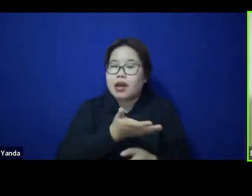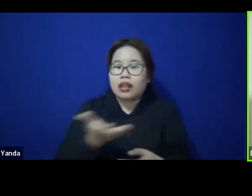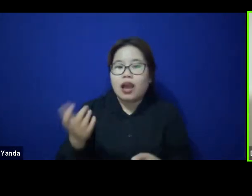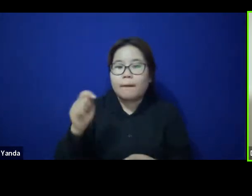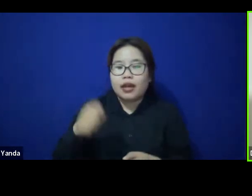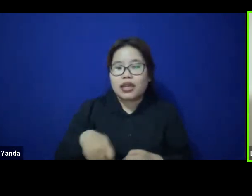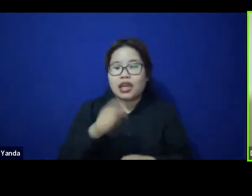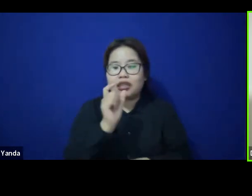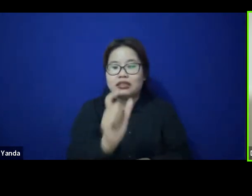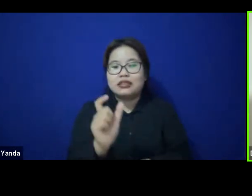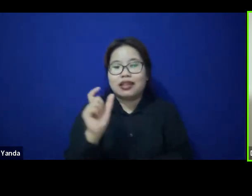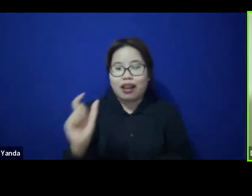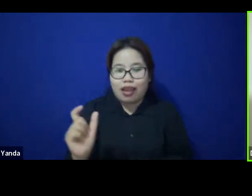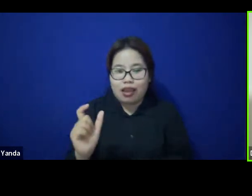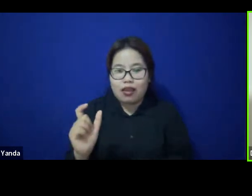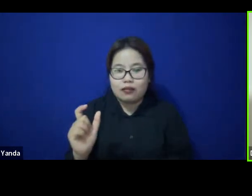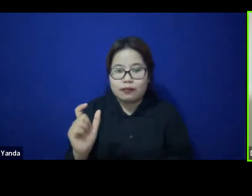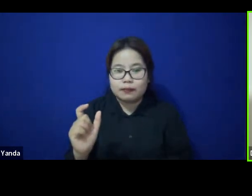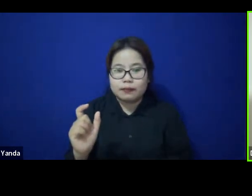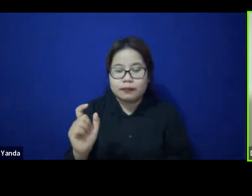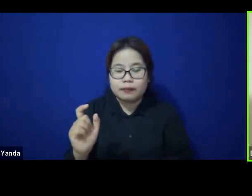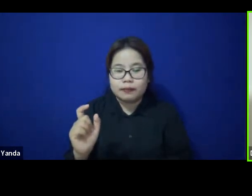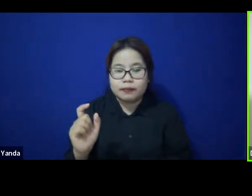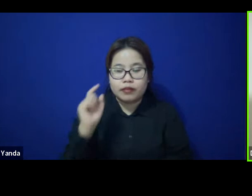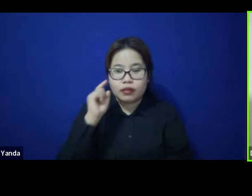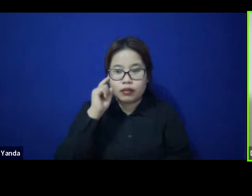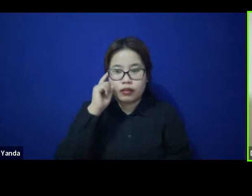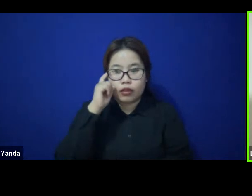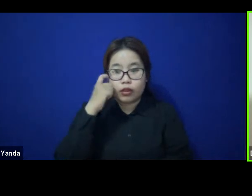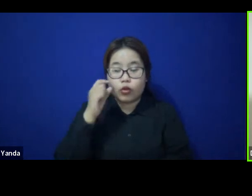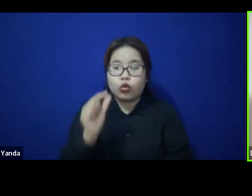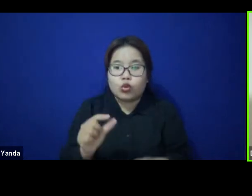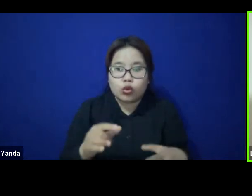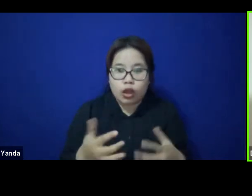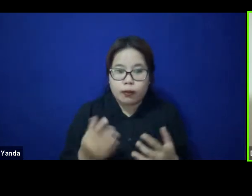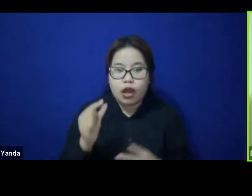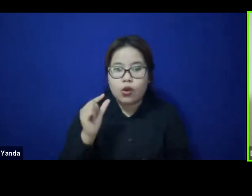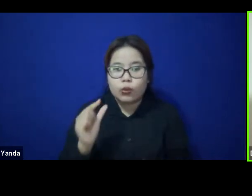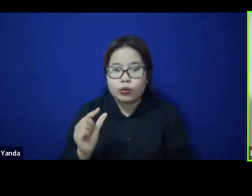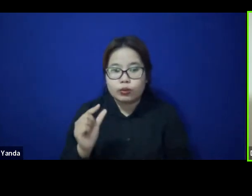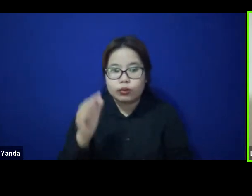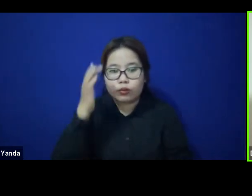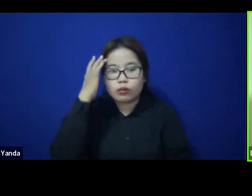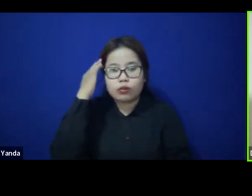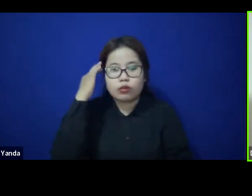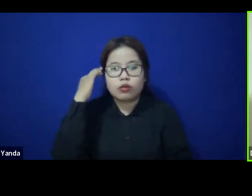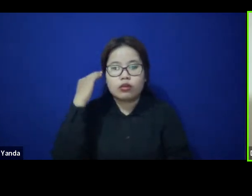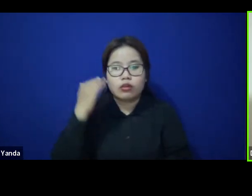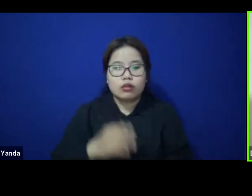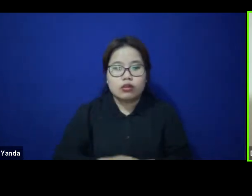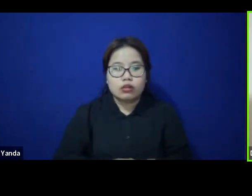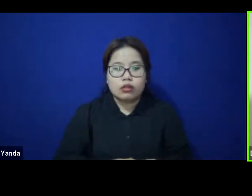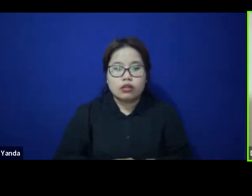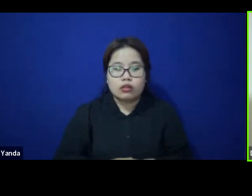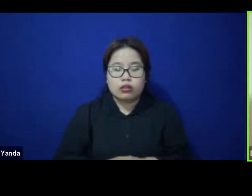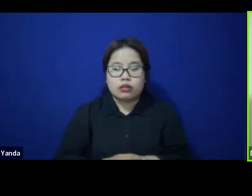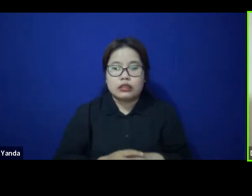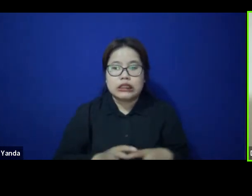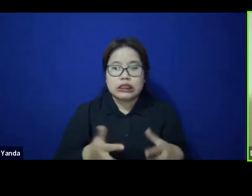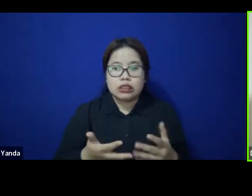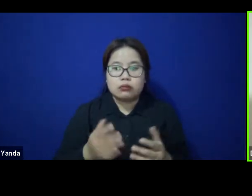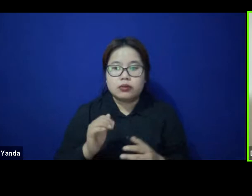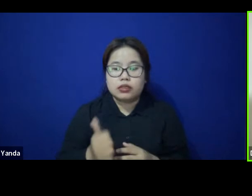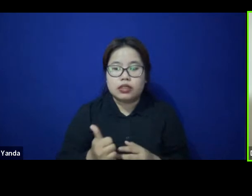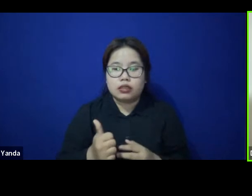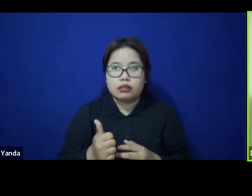the stakes of exclusion. That even a lack of dental care for